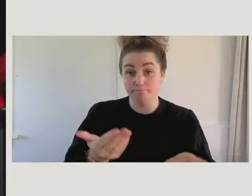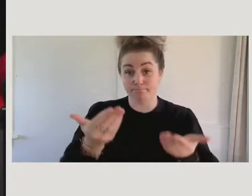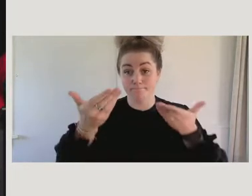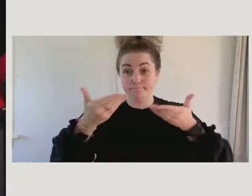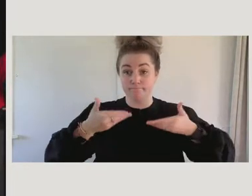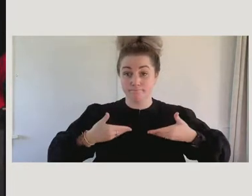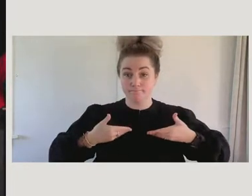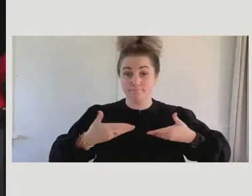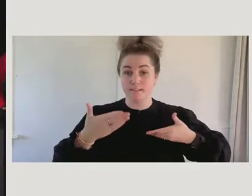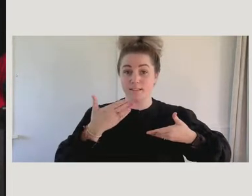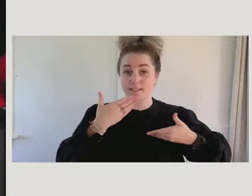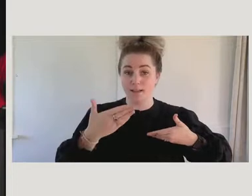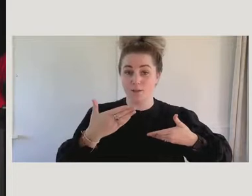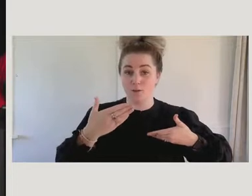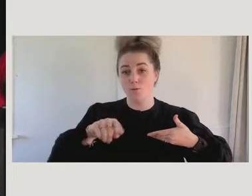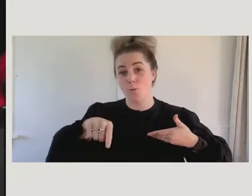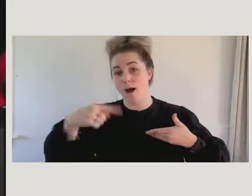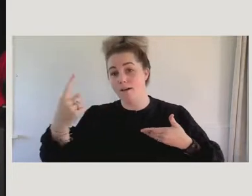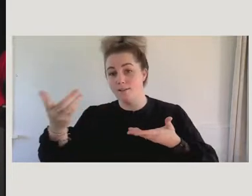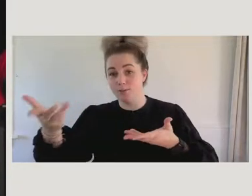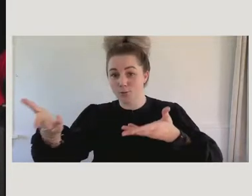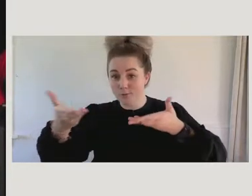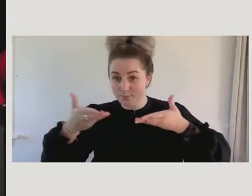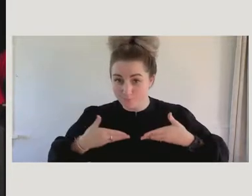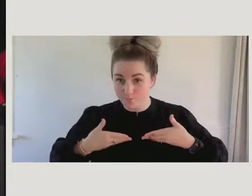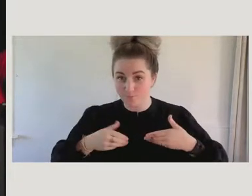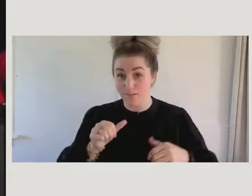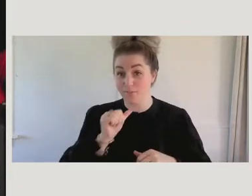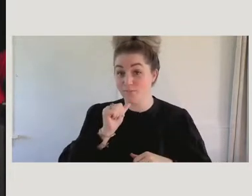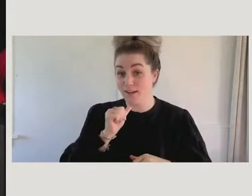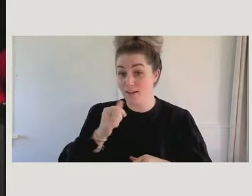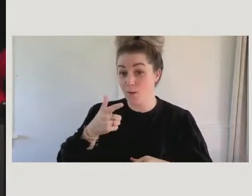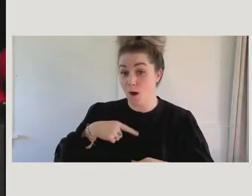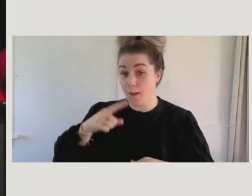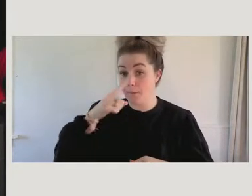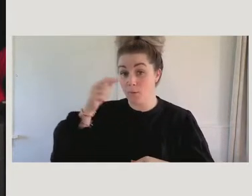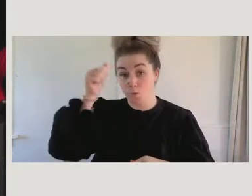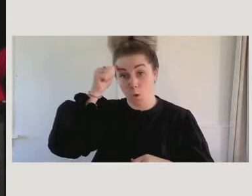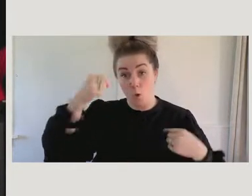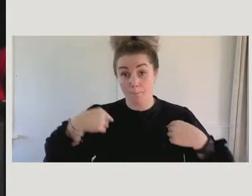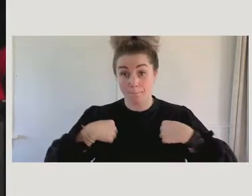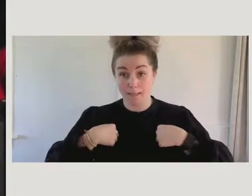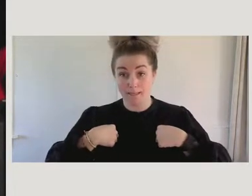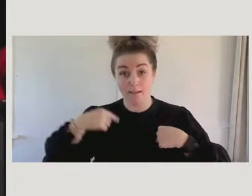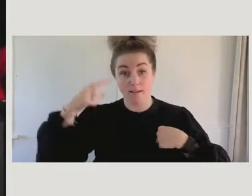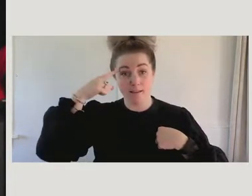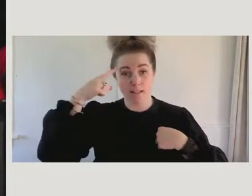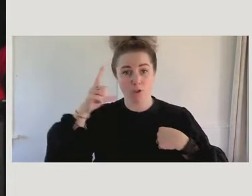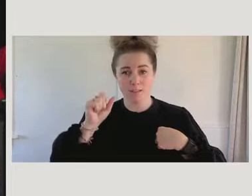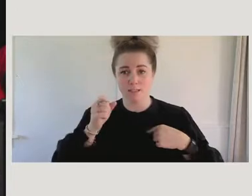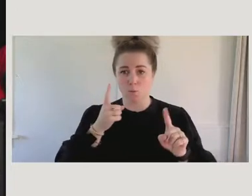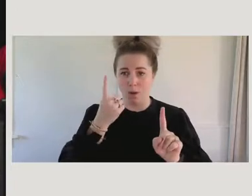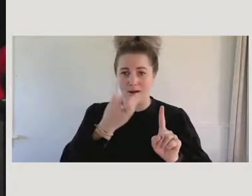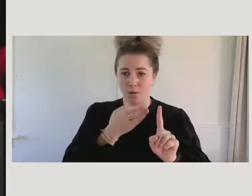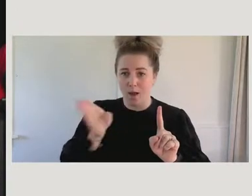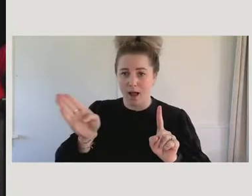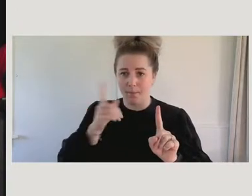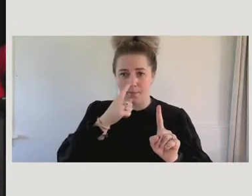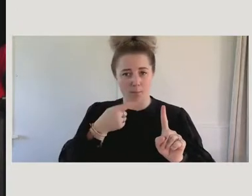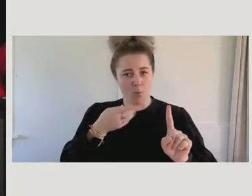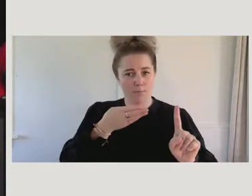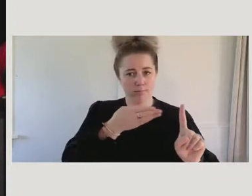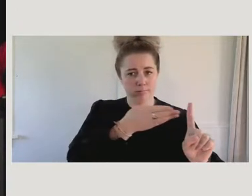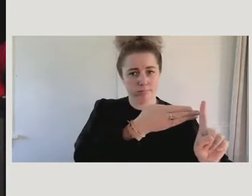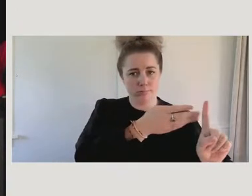me thank you kavi Canali and makarita but which is really funny because you know people who know me go oh she goes one way but everyone's going the other way